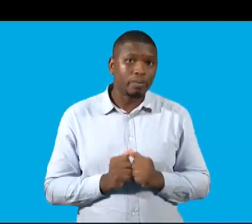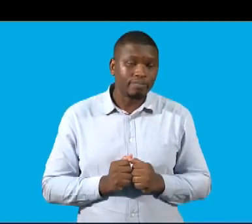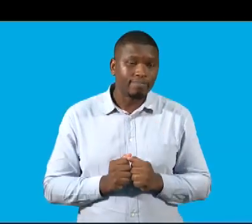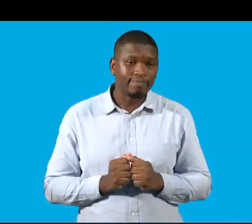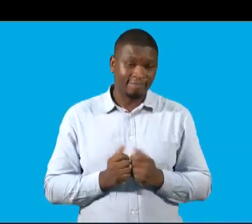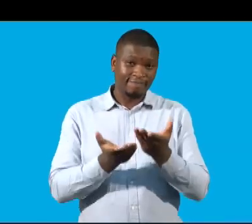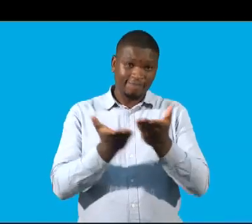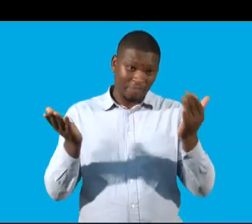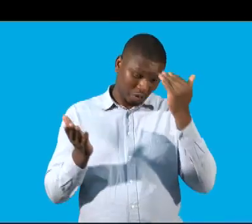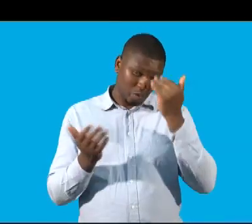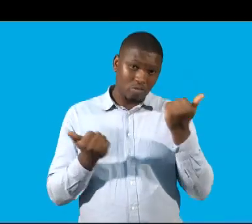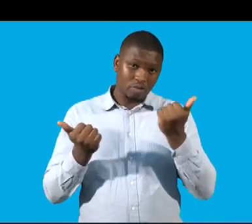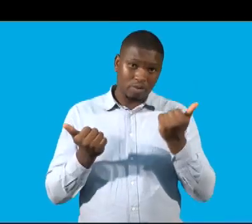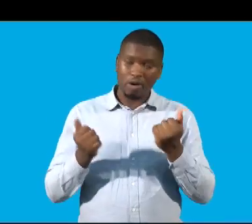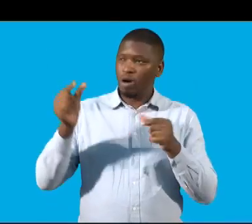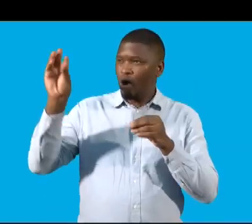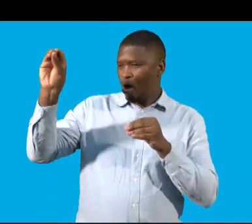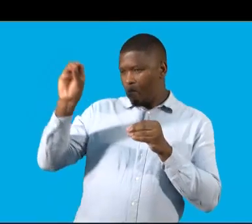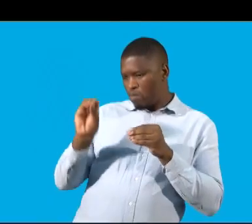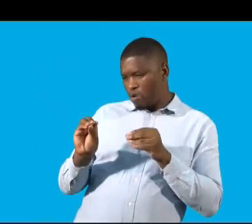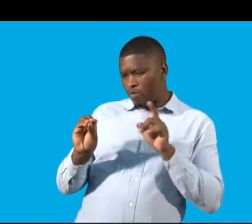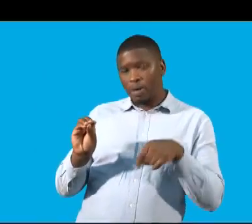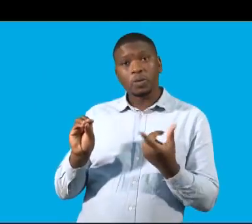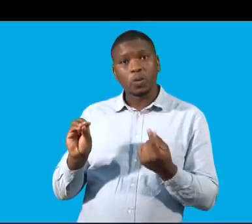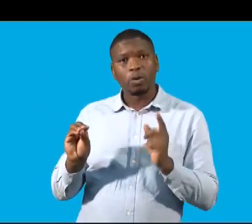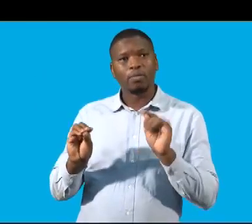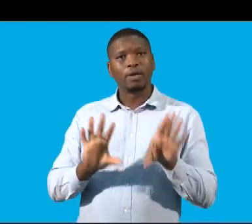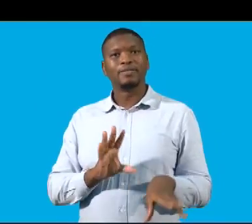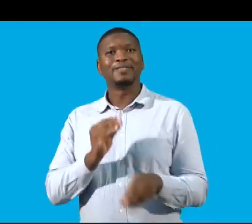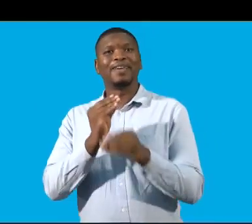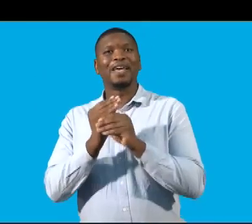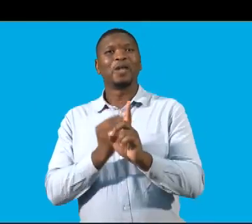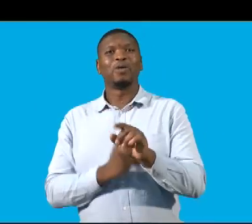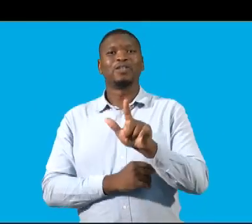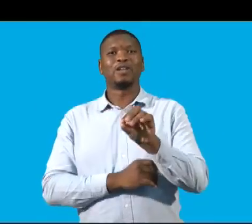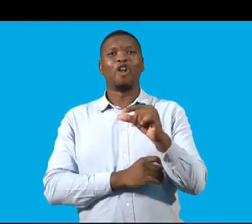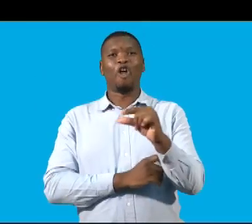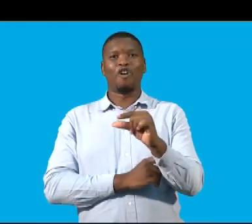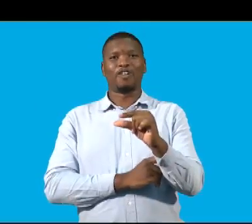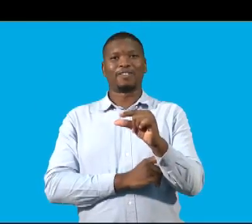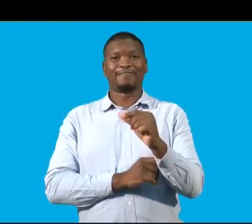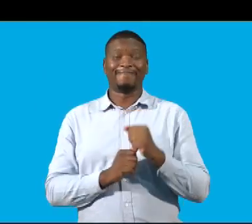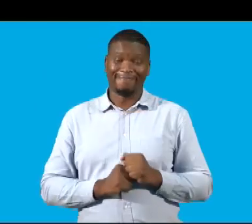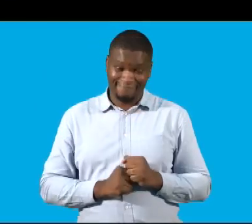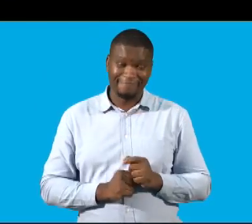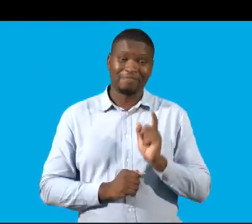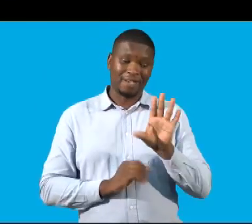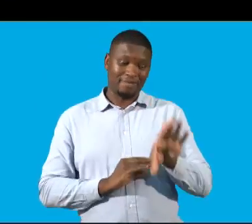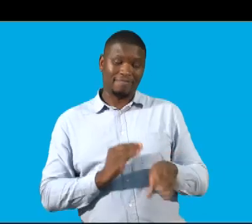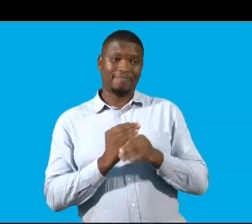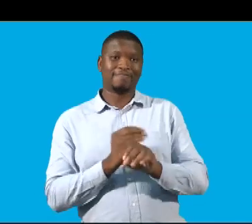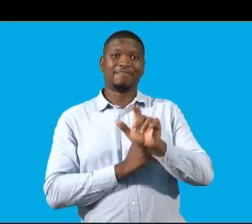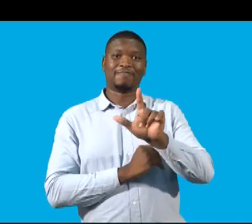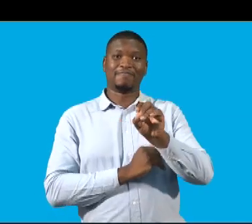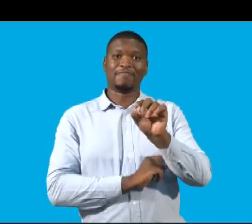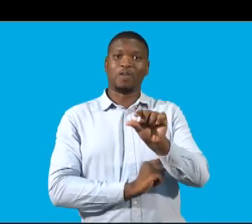knowledge there, we know that to bring down an exponent, we need to introduce the log function. So we are going to